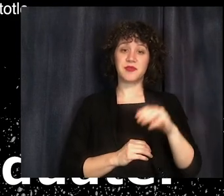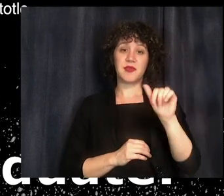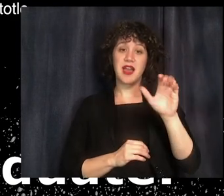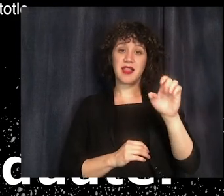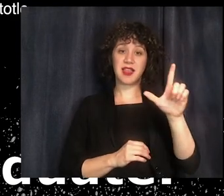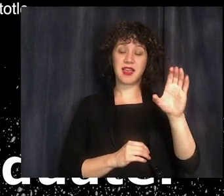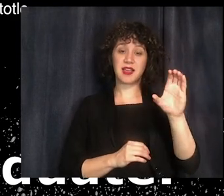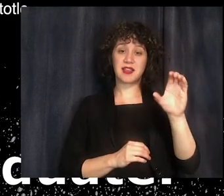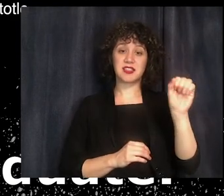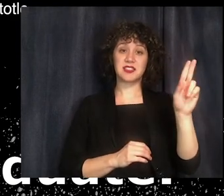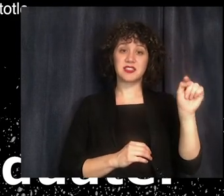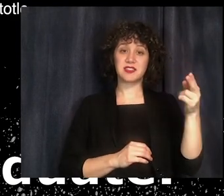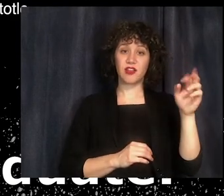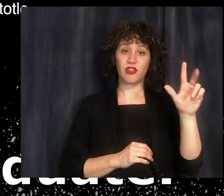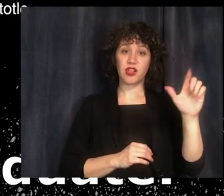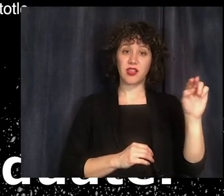Alec Sutherland,